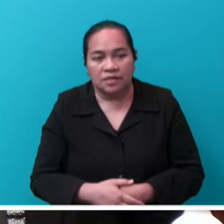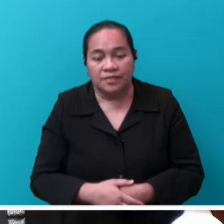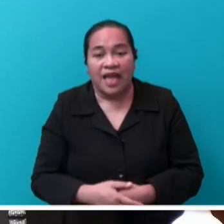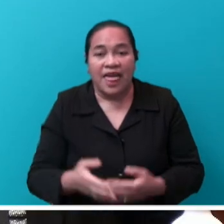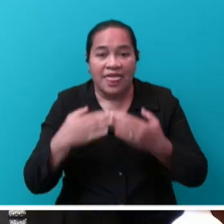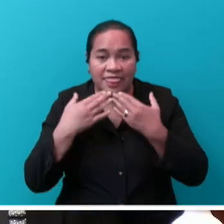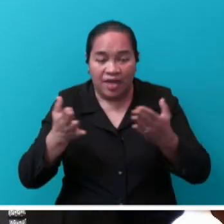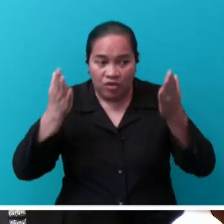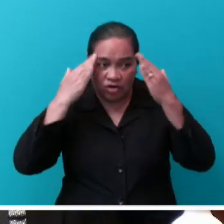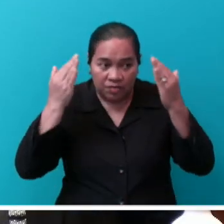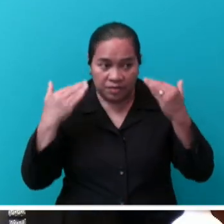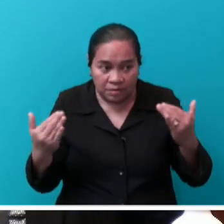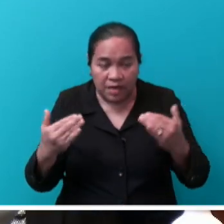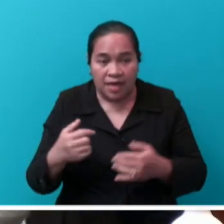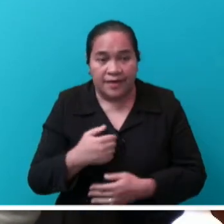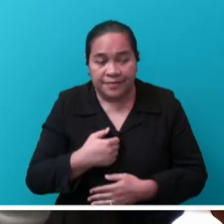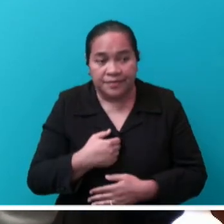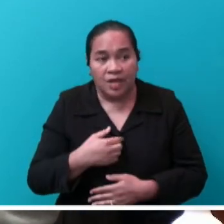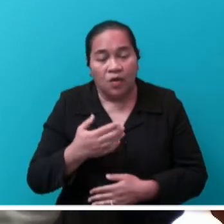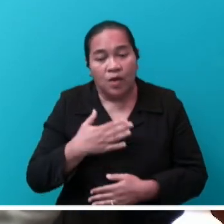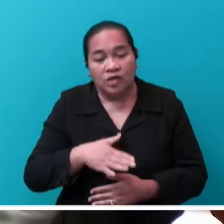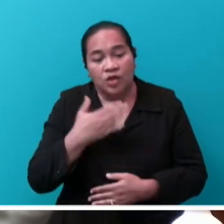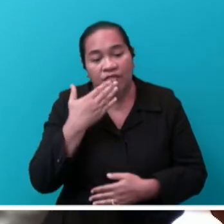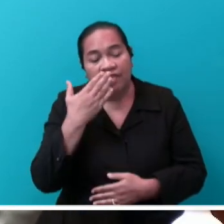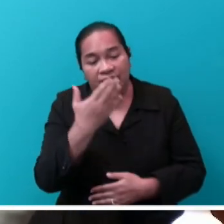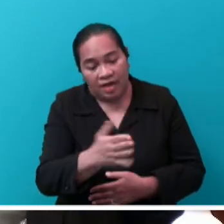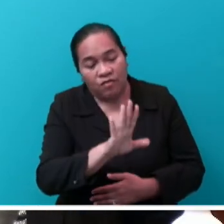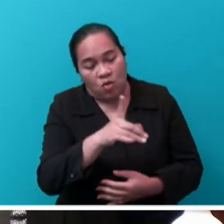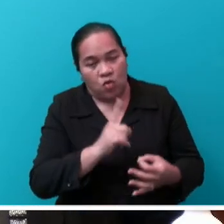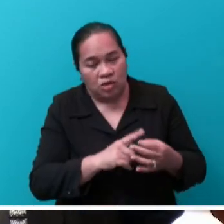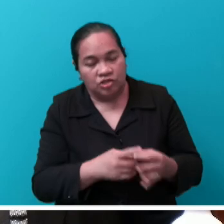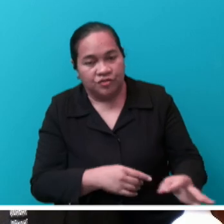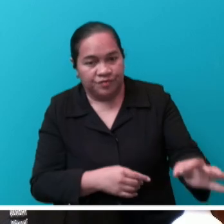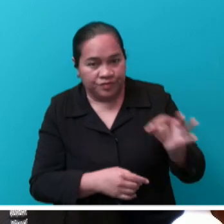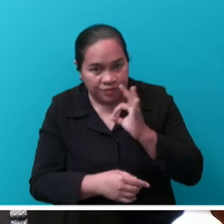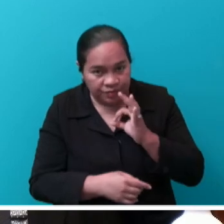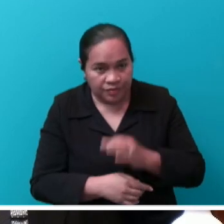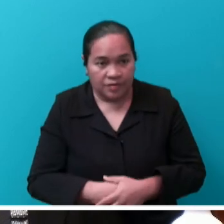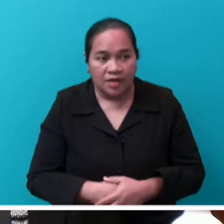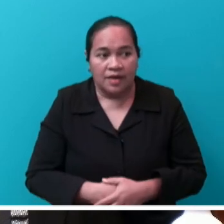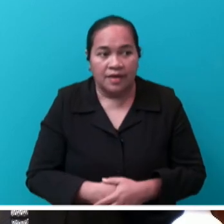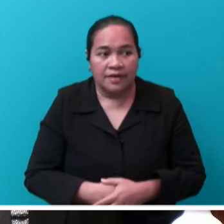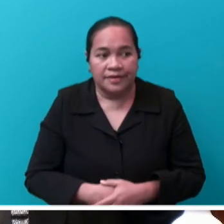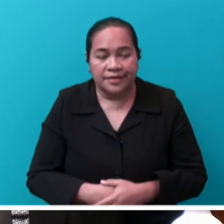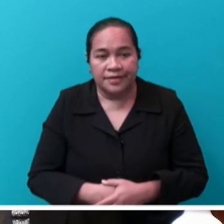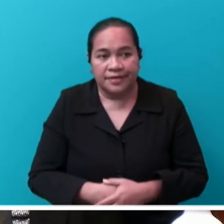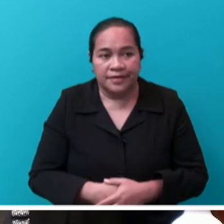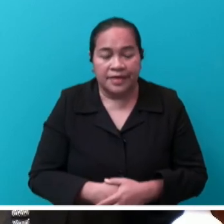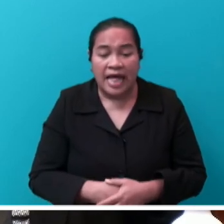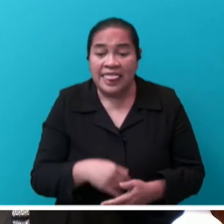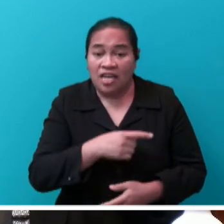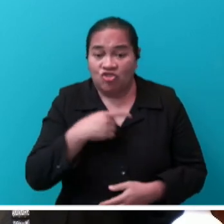Thank you, Honorable Speaker. I thank Honorable Vanawal for the question. And Honorable Speaker, the